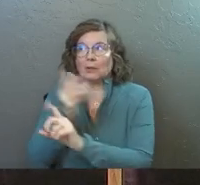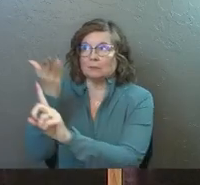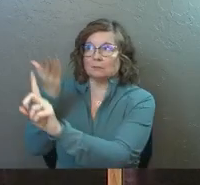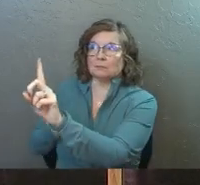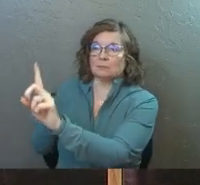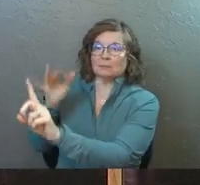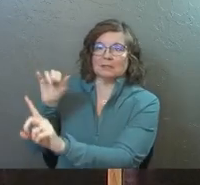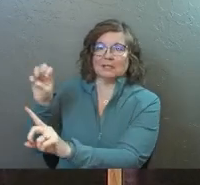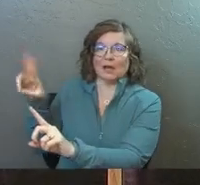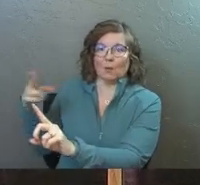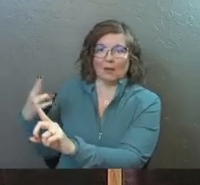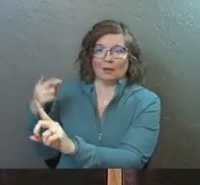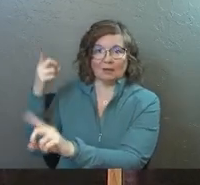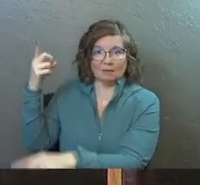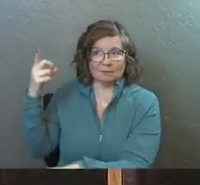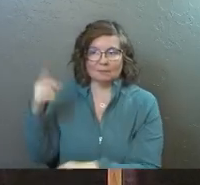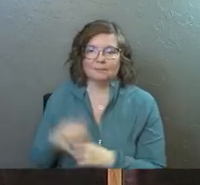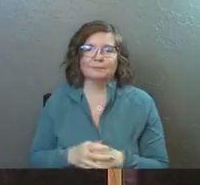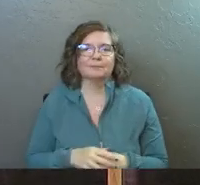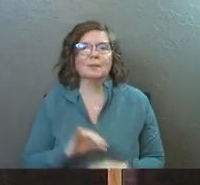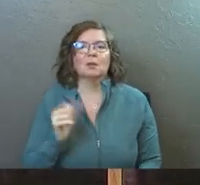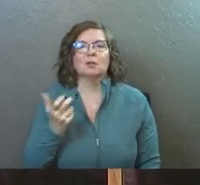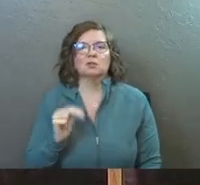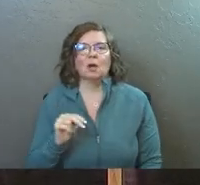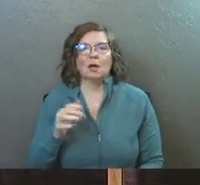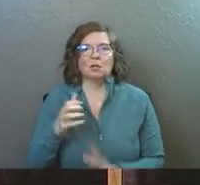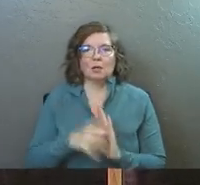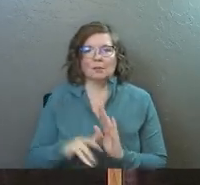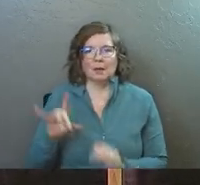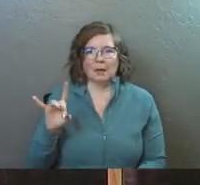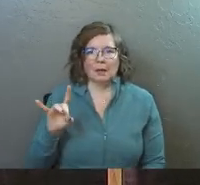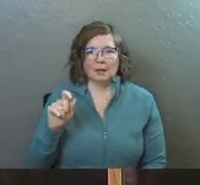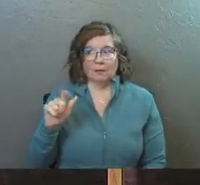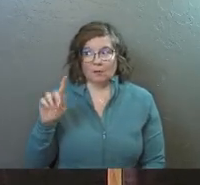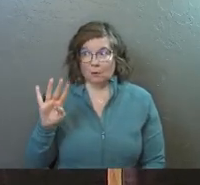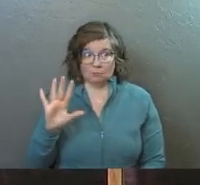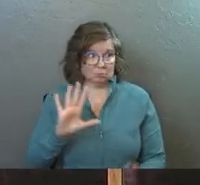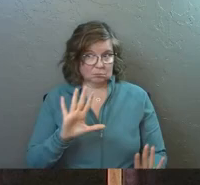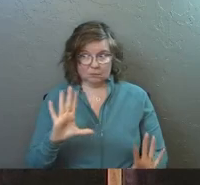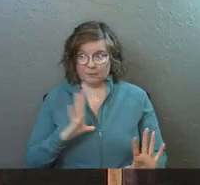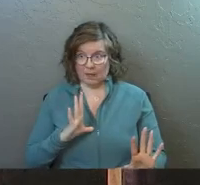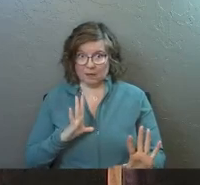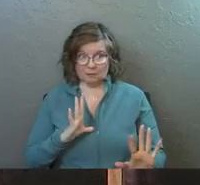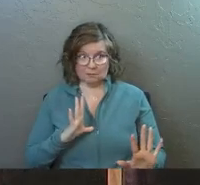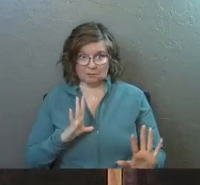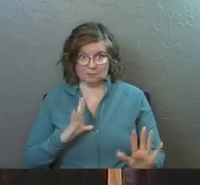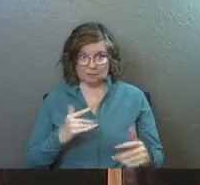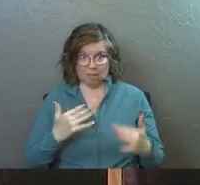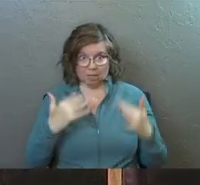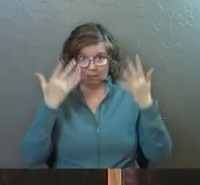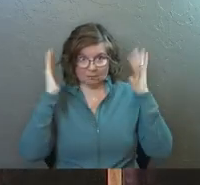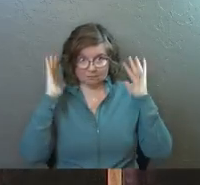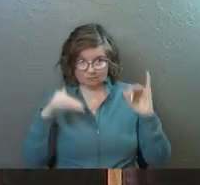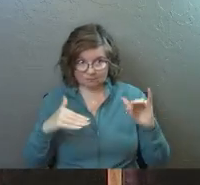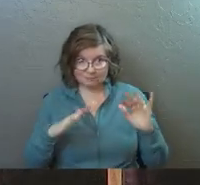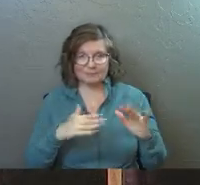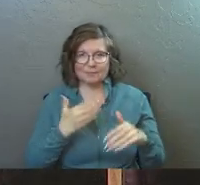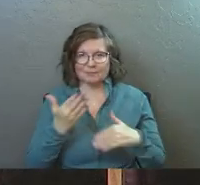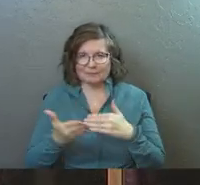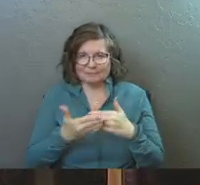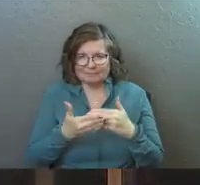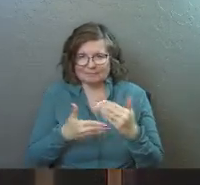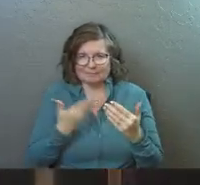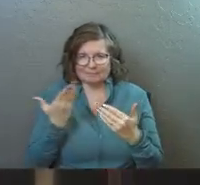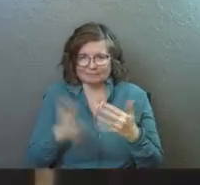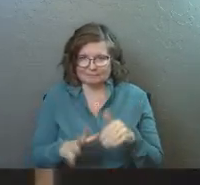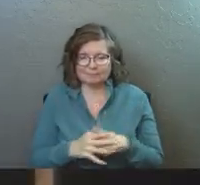Yahweh. Okay. John chapter 8, verse 48. You doing okay? Everybody all right? Yeah. All right. We're coming into the last